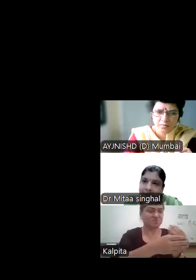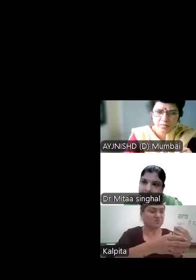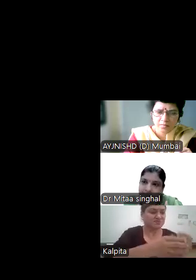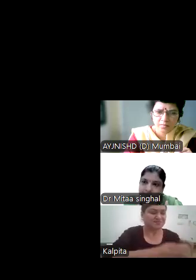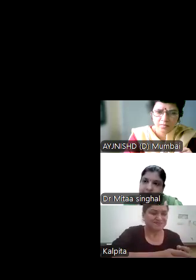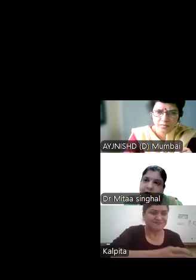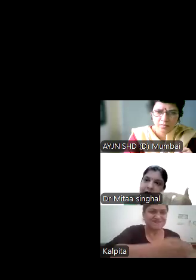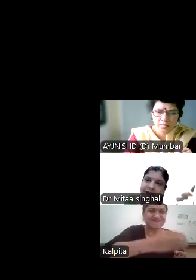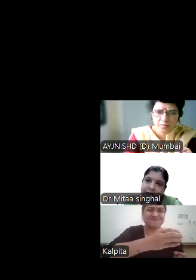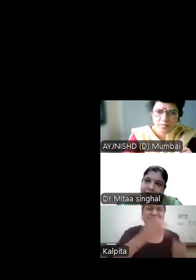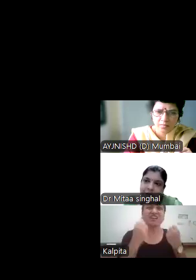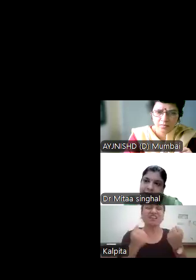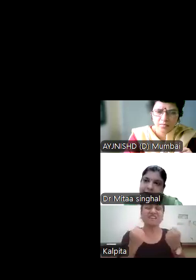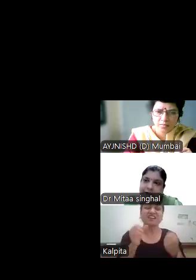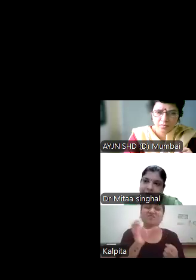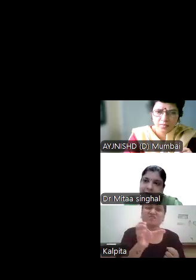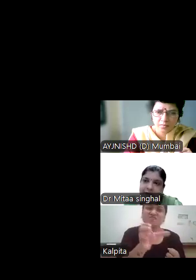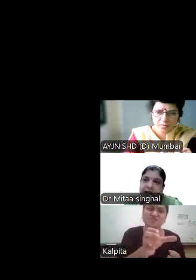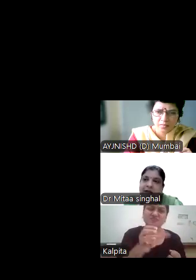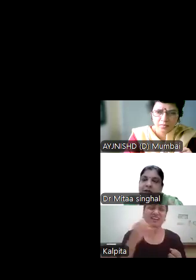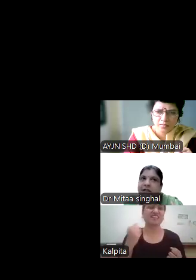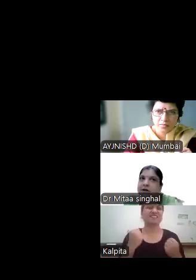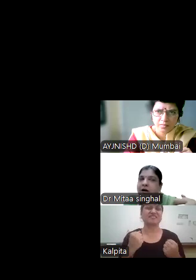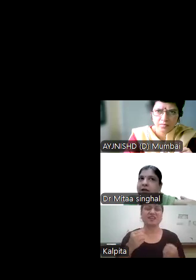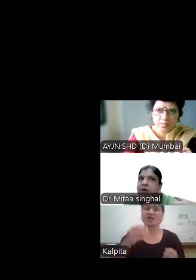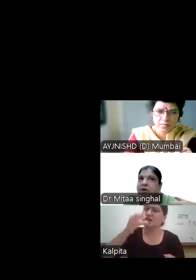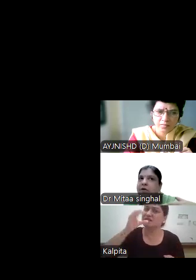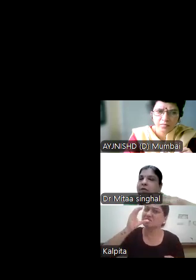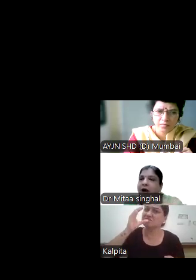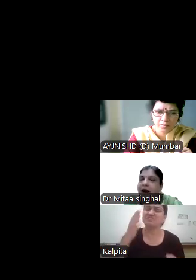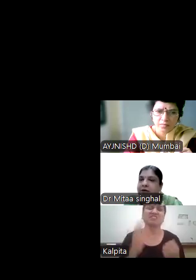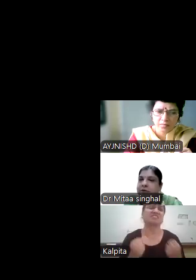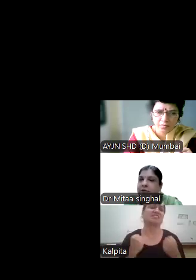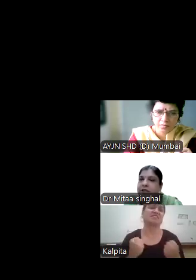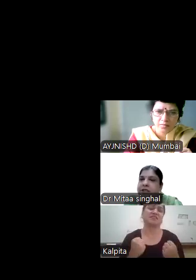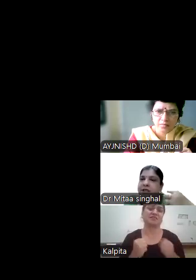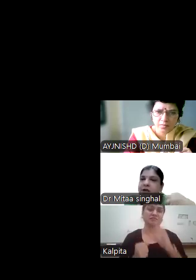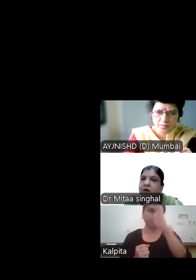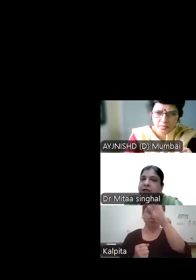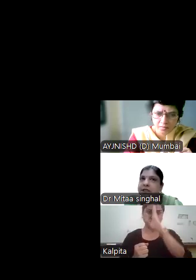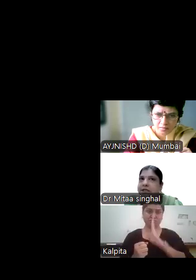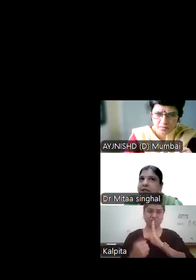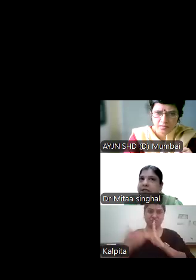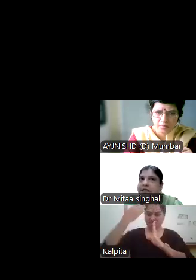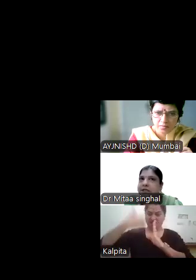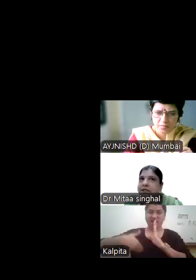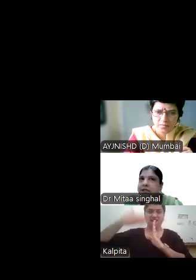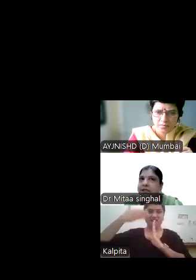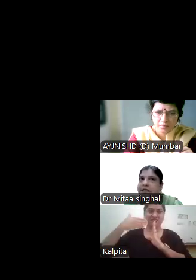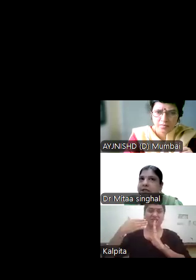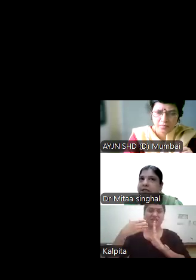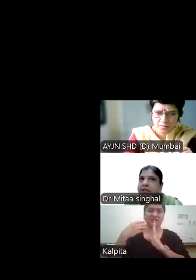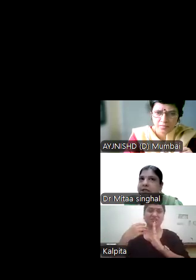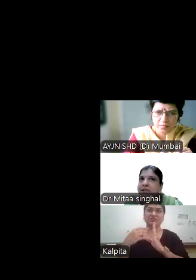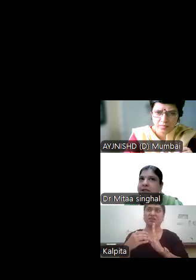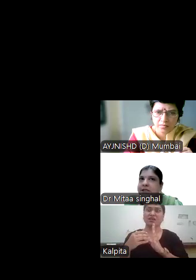having hemiplegic, the half side of the body is affected. So he's not able to do bilateral movements. He's ignoring supposing his right